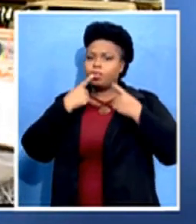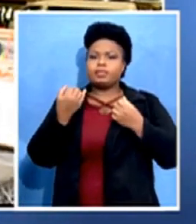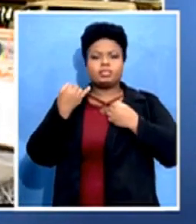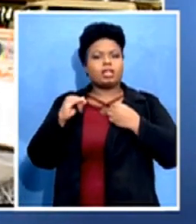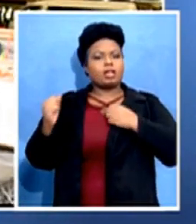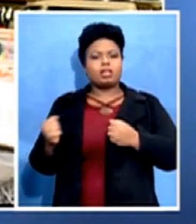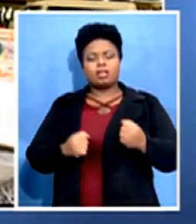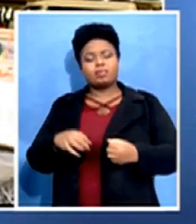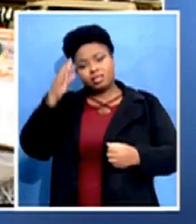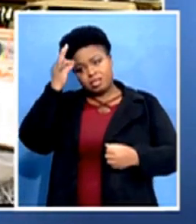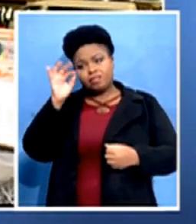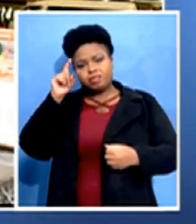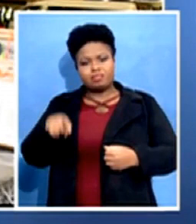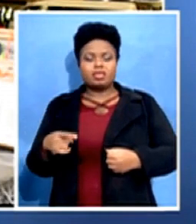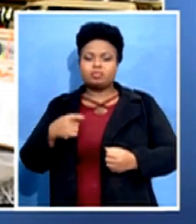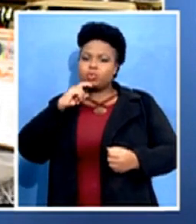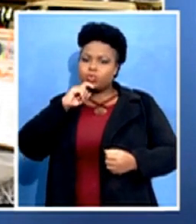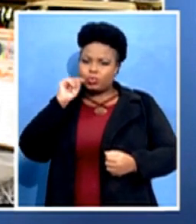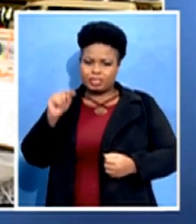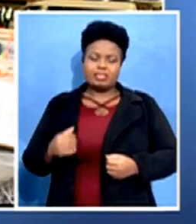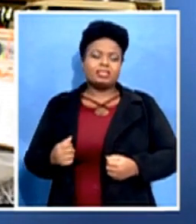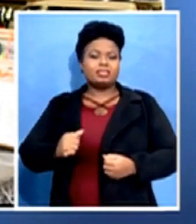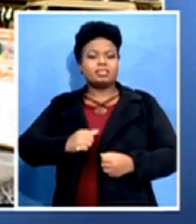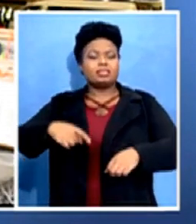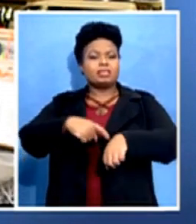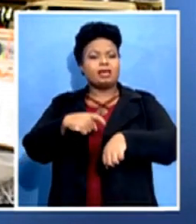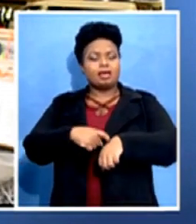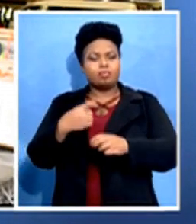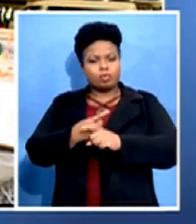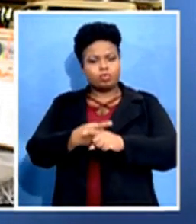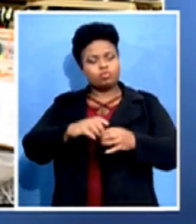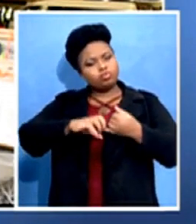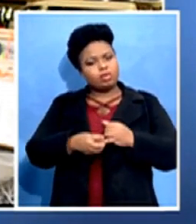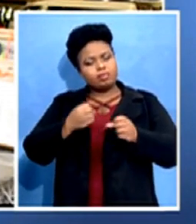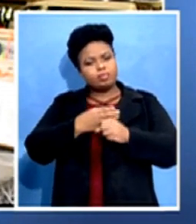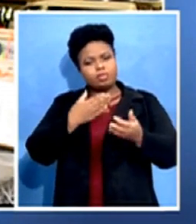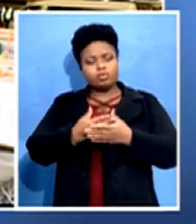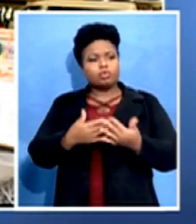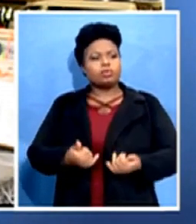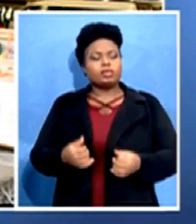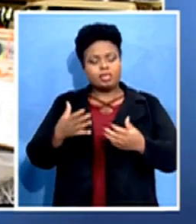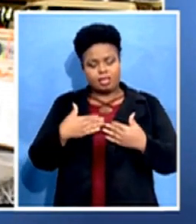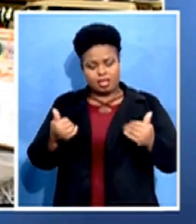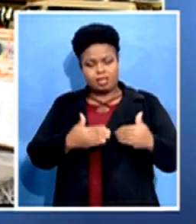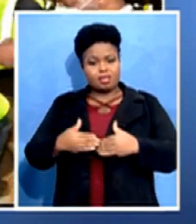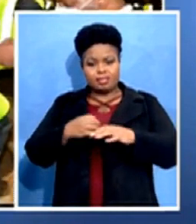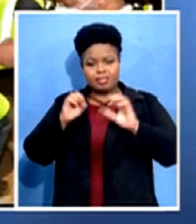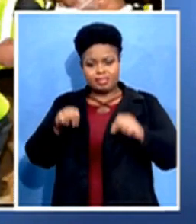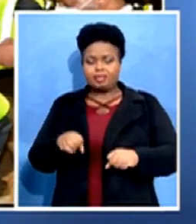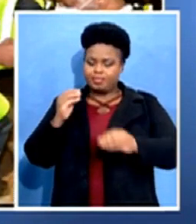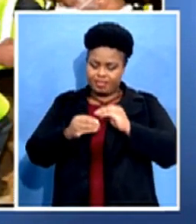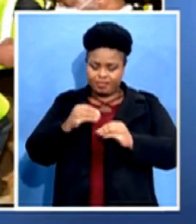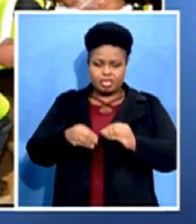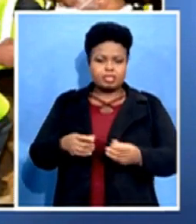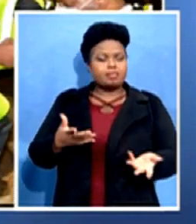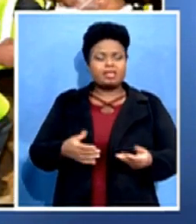this moment, this pandemic moment, to fix healthcare system. Yes, they were not going to fix it 100% for it to be perfect,